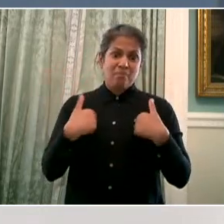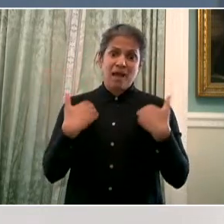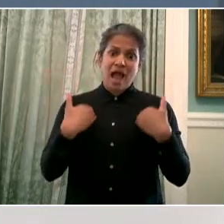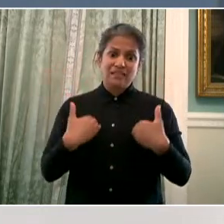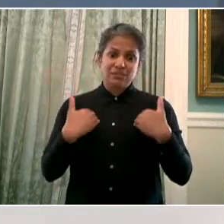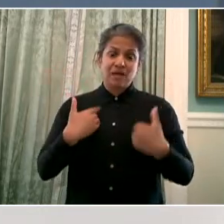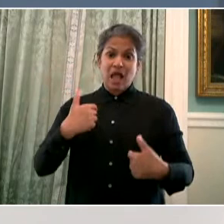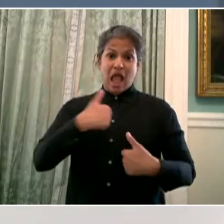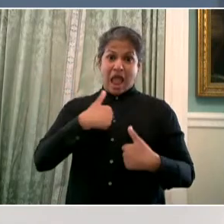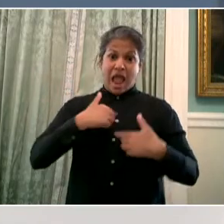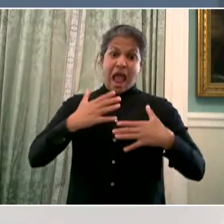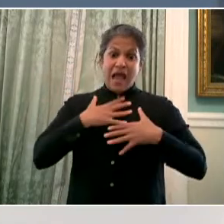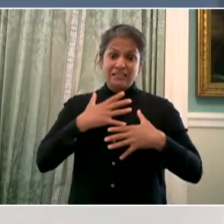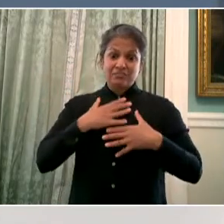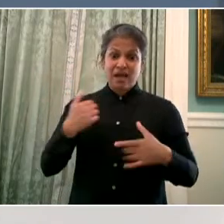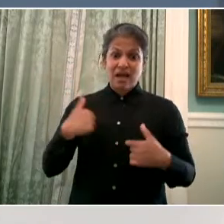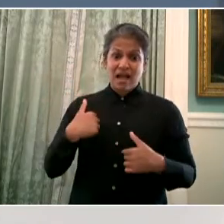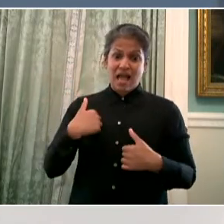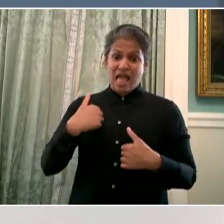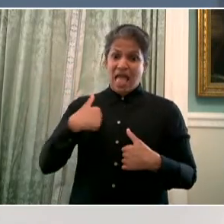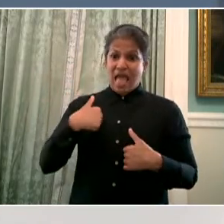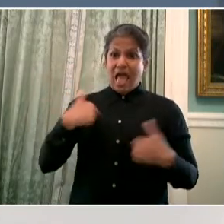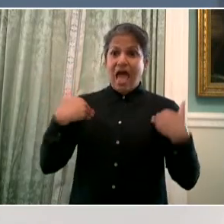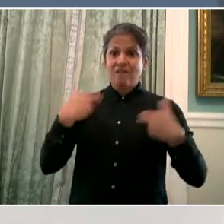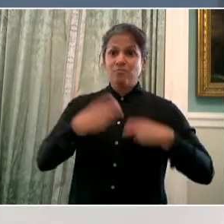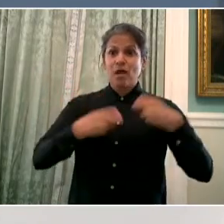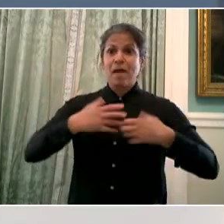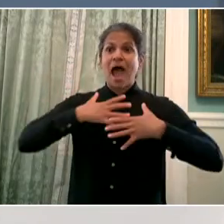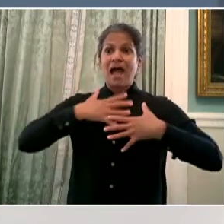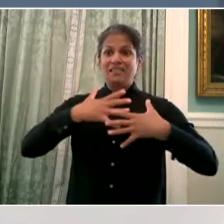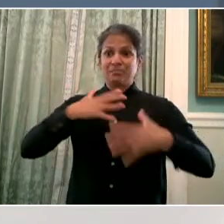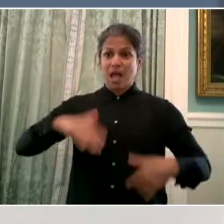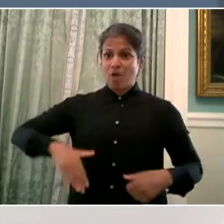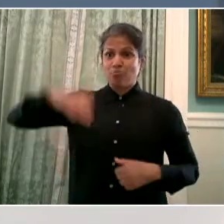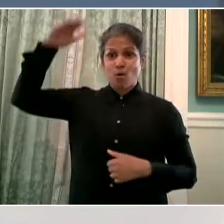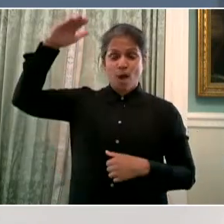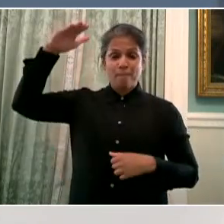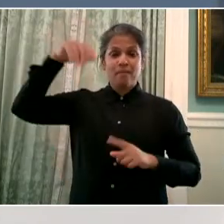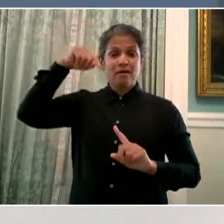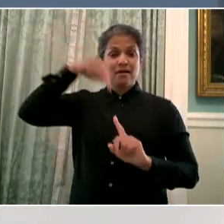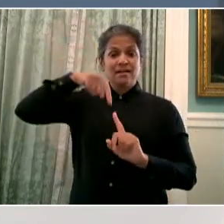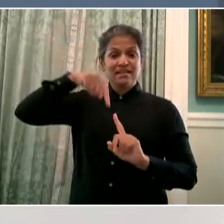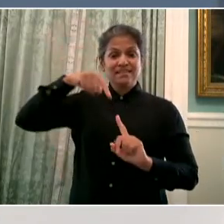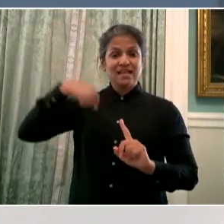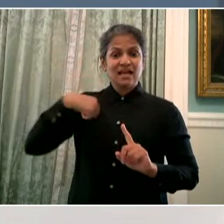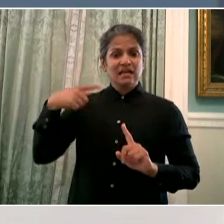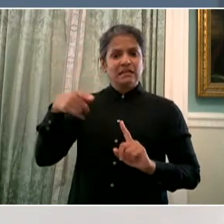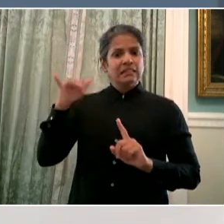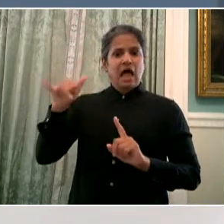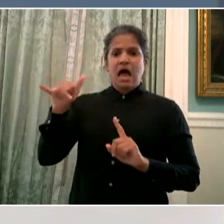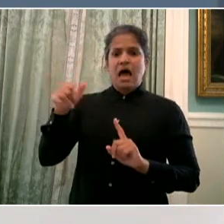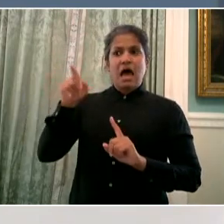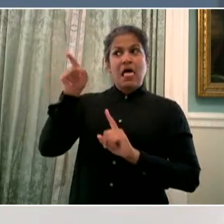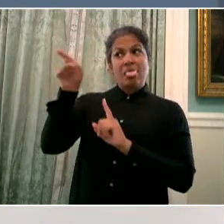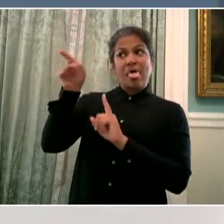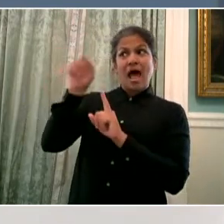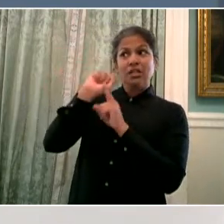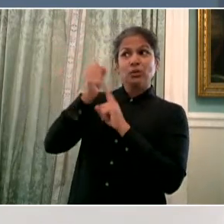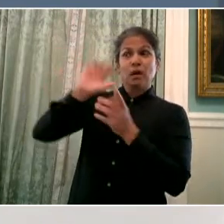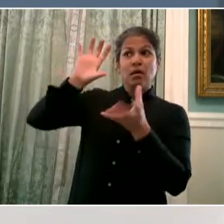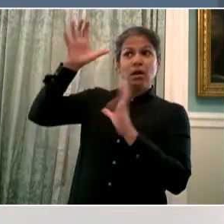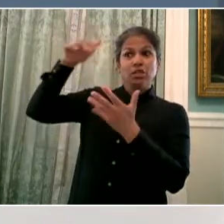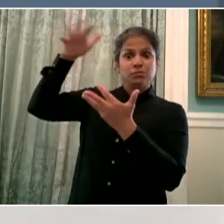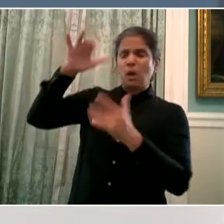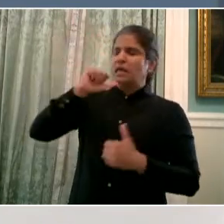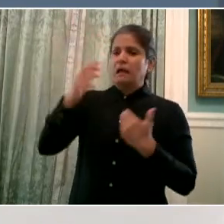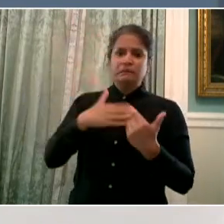hasn't been super easy for me either. And so I'm concerned. I'm wearing a mask. If you're an asthmatic and you're worried about the air, wear a high